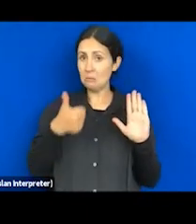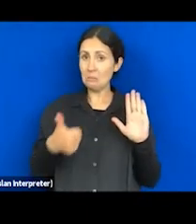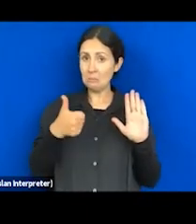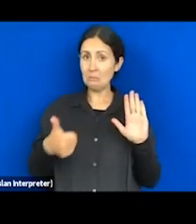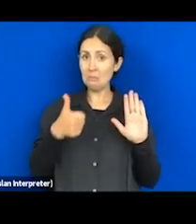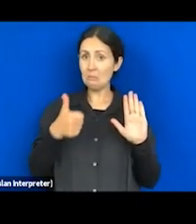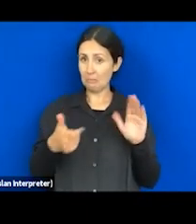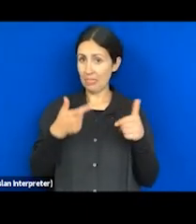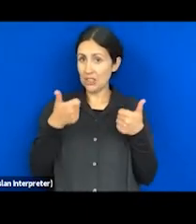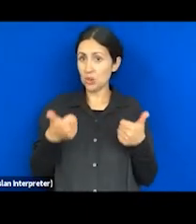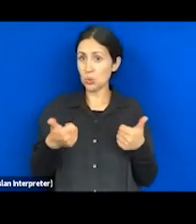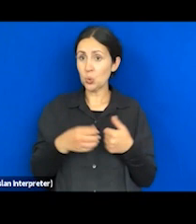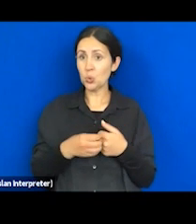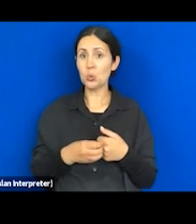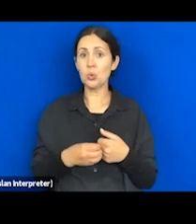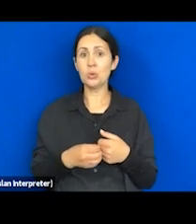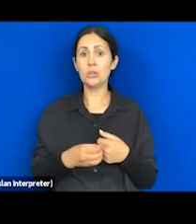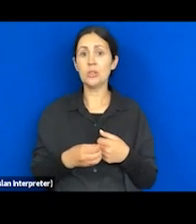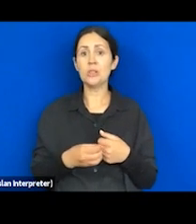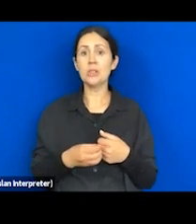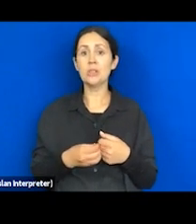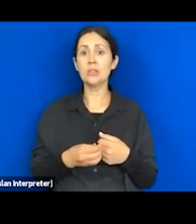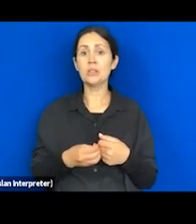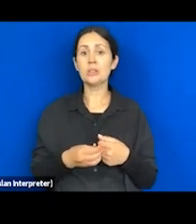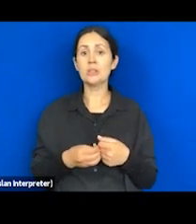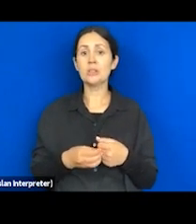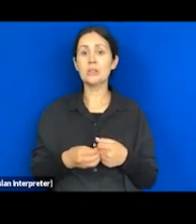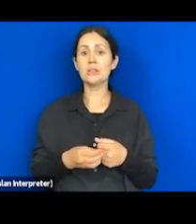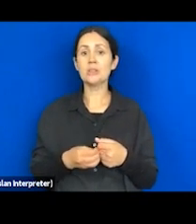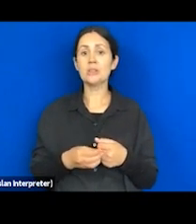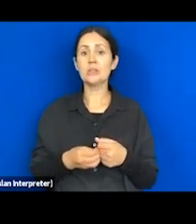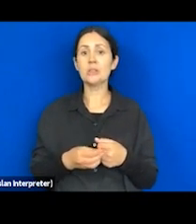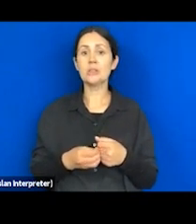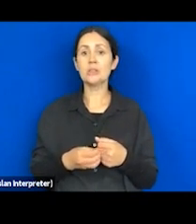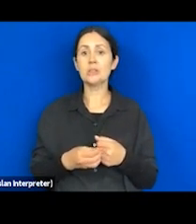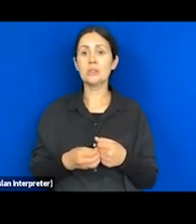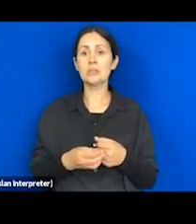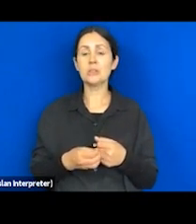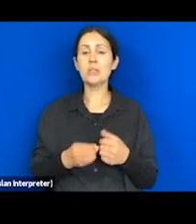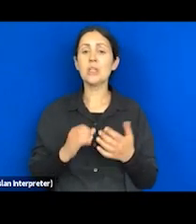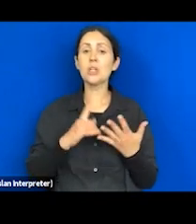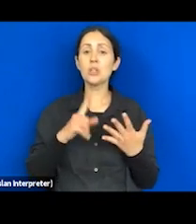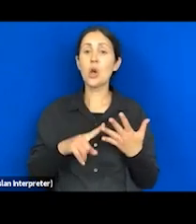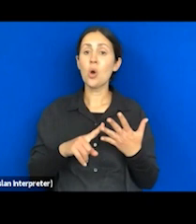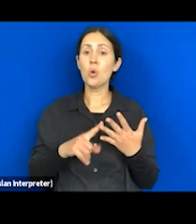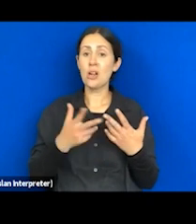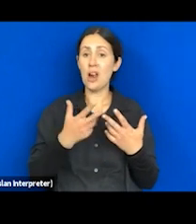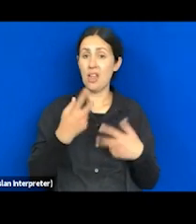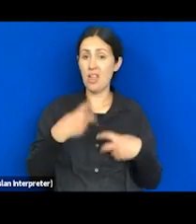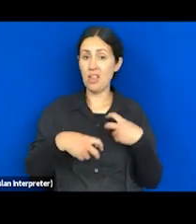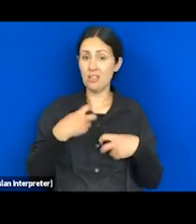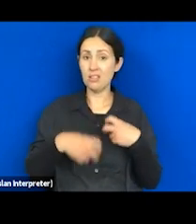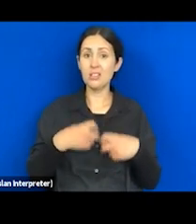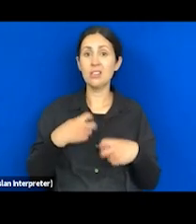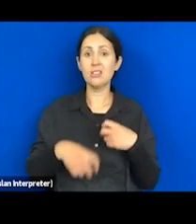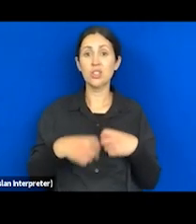a significant, but also quite expected barrier to participation, which is the inability to smoke